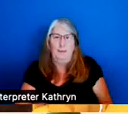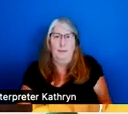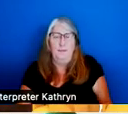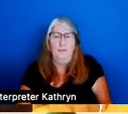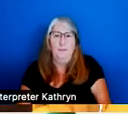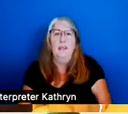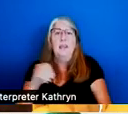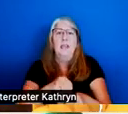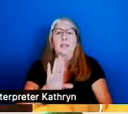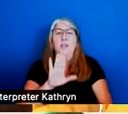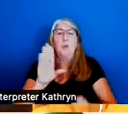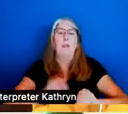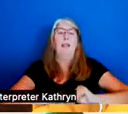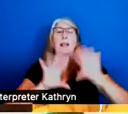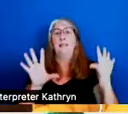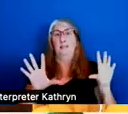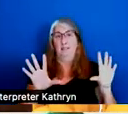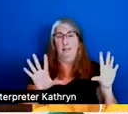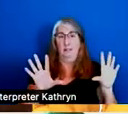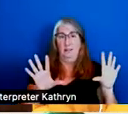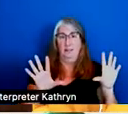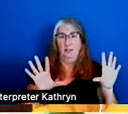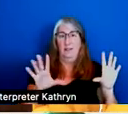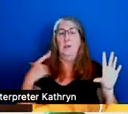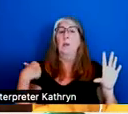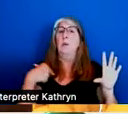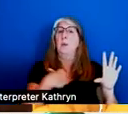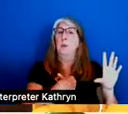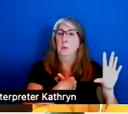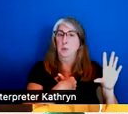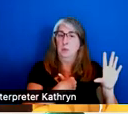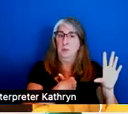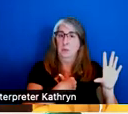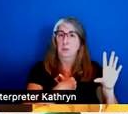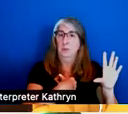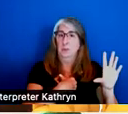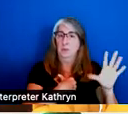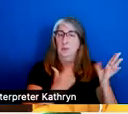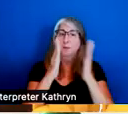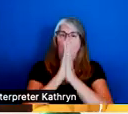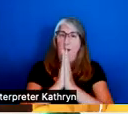In your light, we pray.